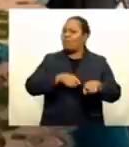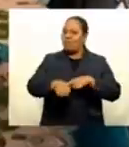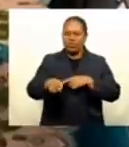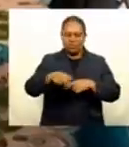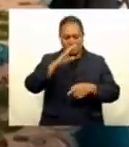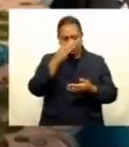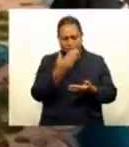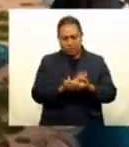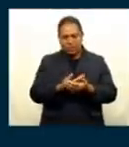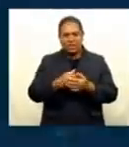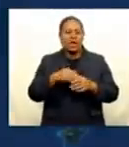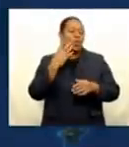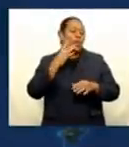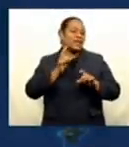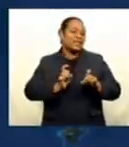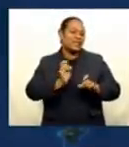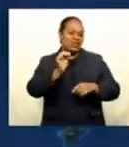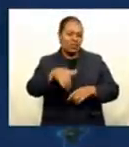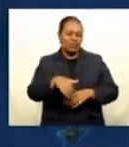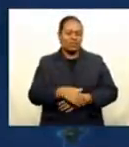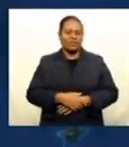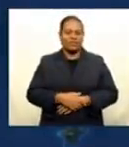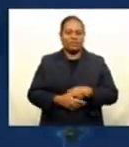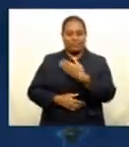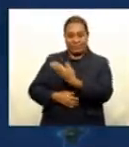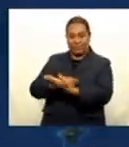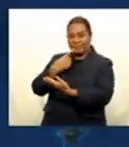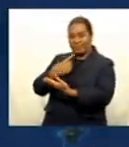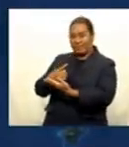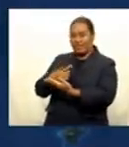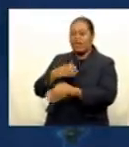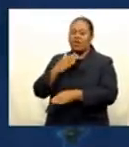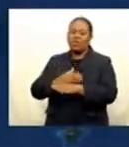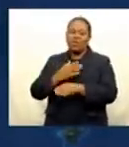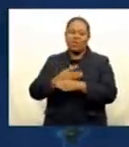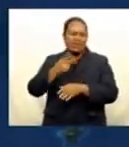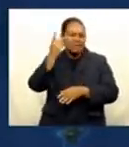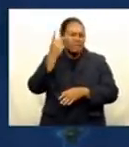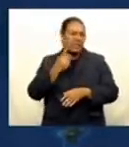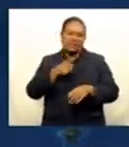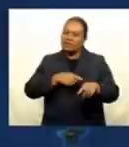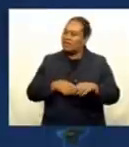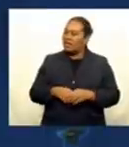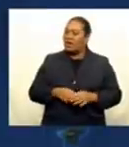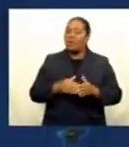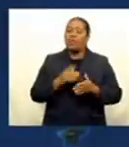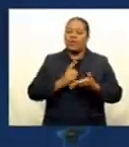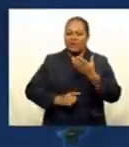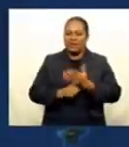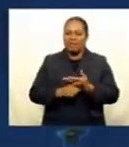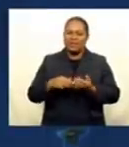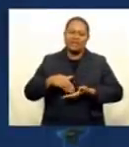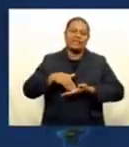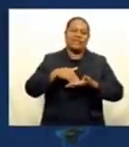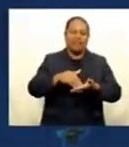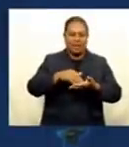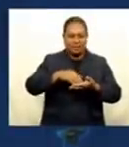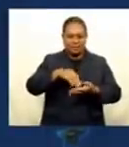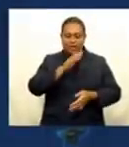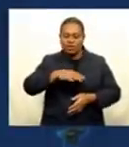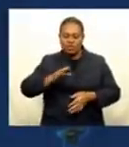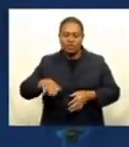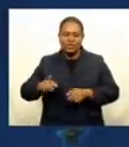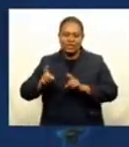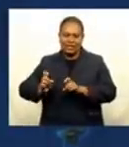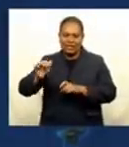while staying at home. As working parents, the program is of very great assistance to our children. Our children are